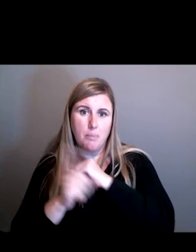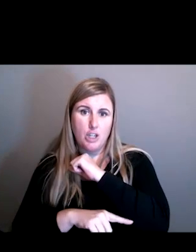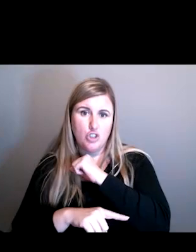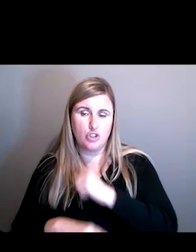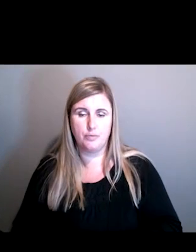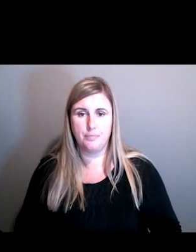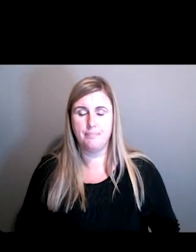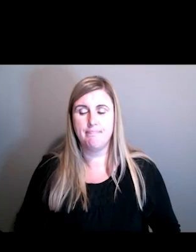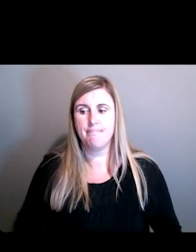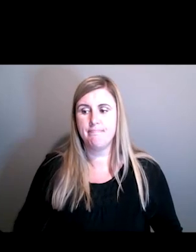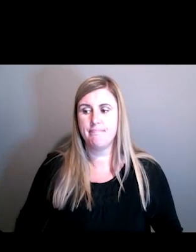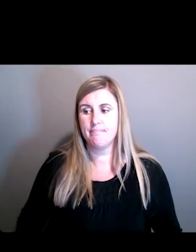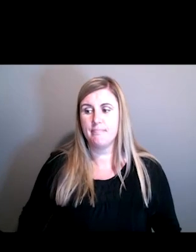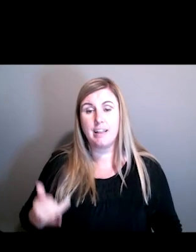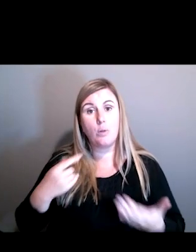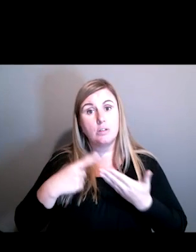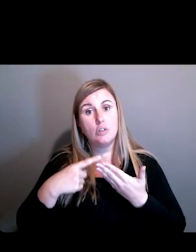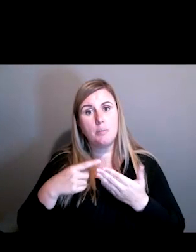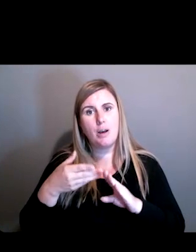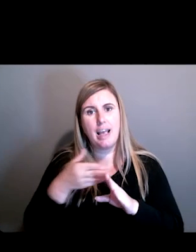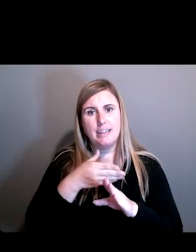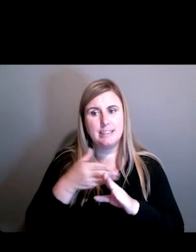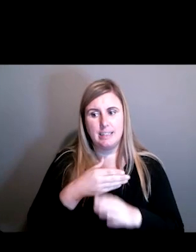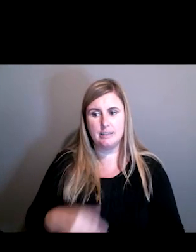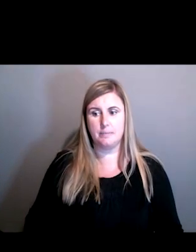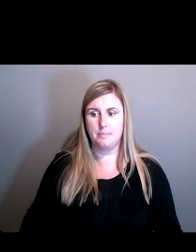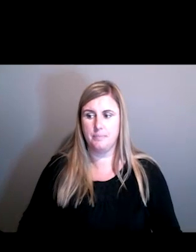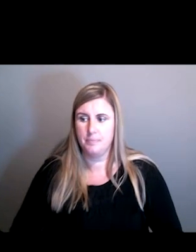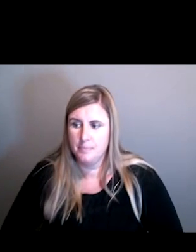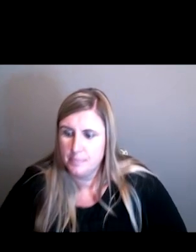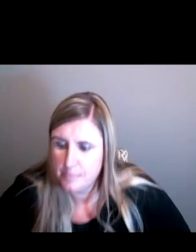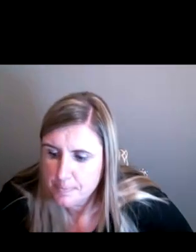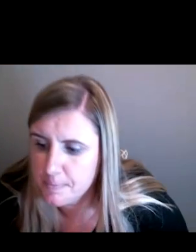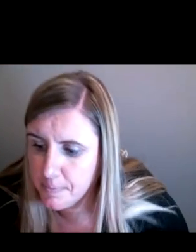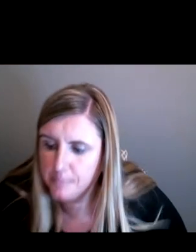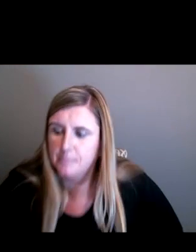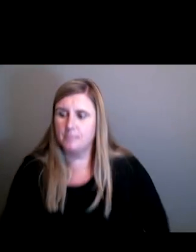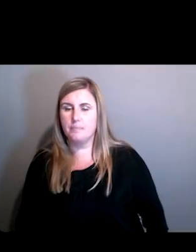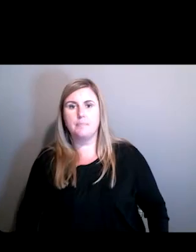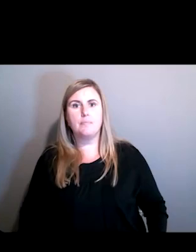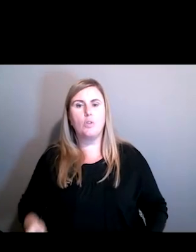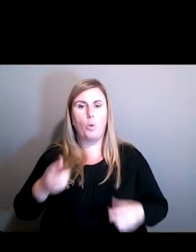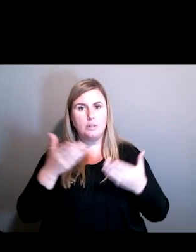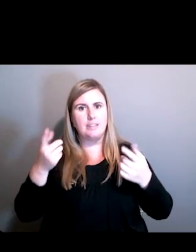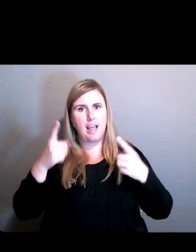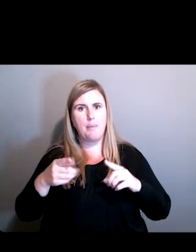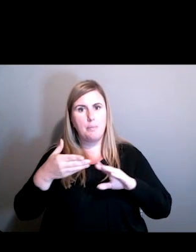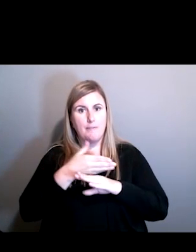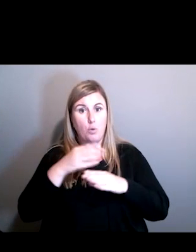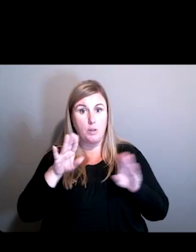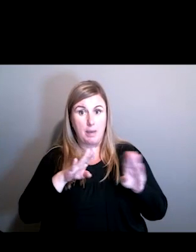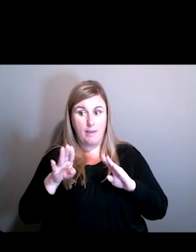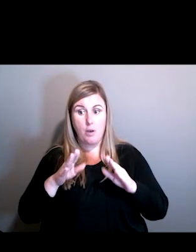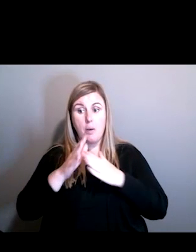future, it was a punisher. Okay, now let's talk about antecedents. Antecedents are those things that happen before a